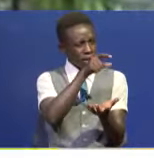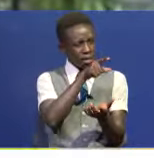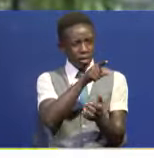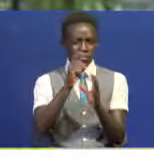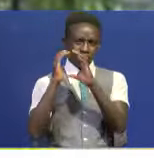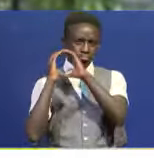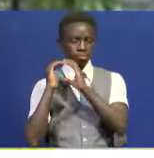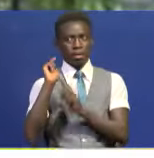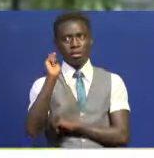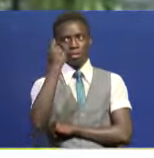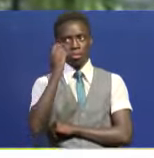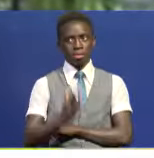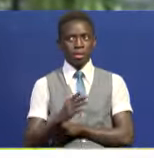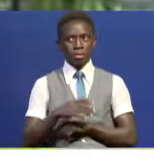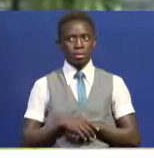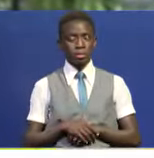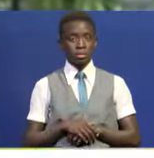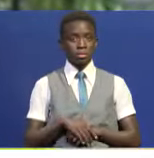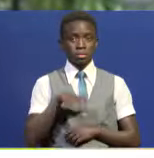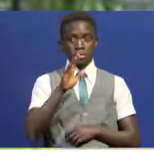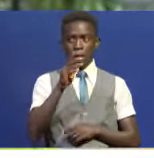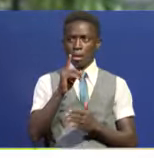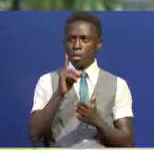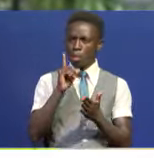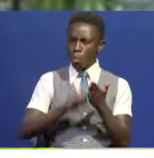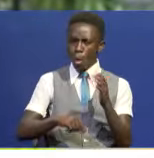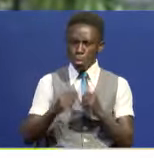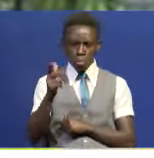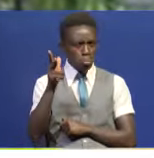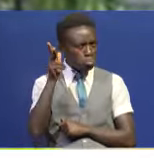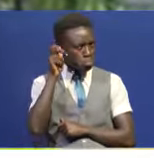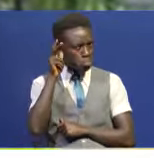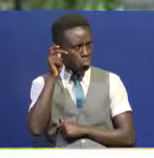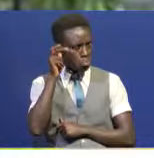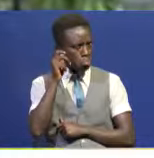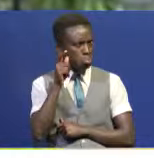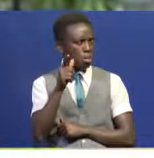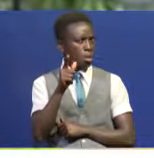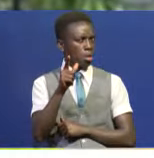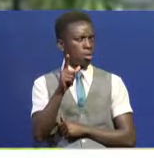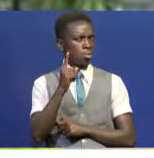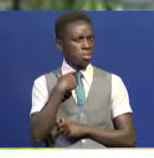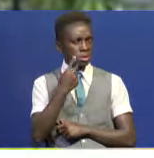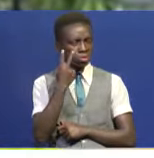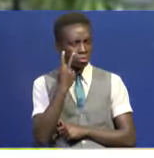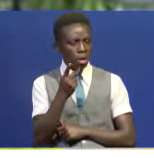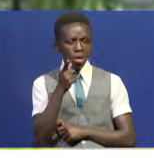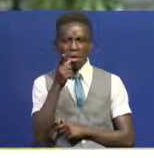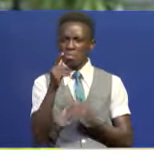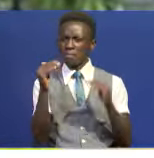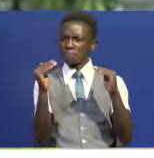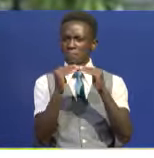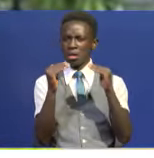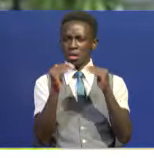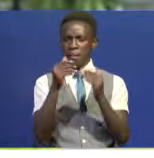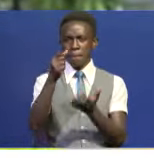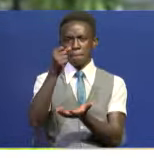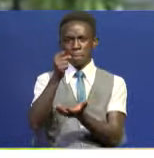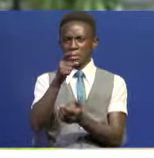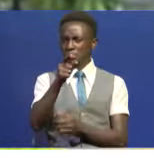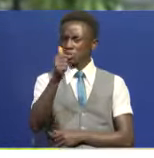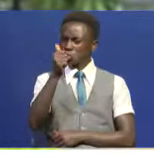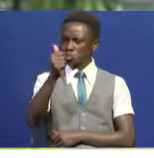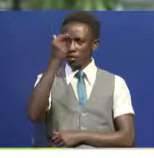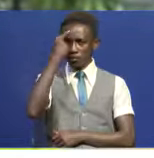think based on what we saw and what we listened, it was a very fair and balanced budget according to me, which is good for the